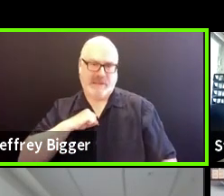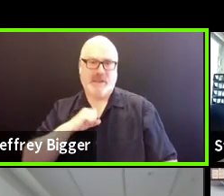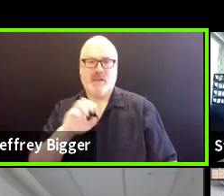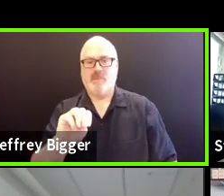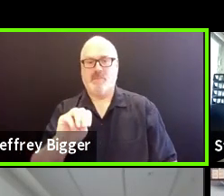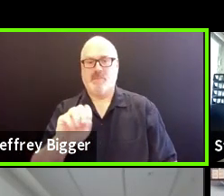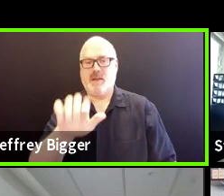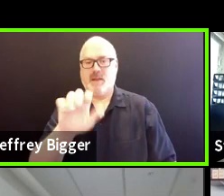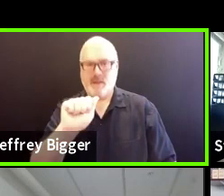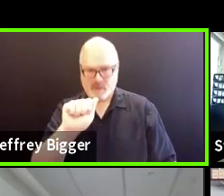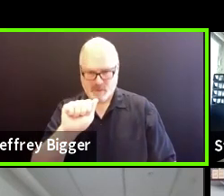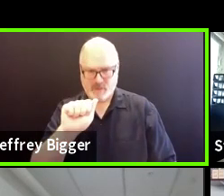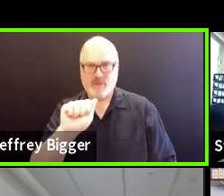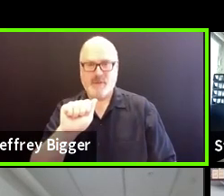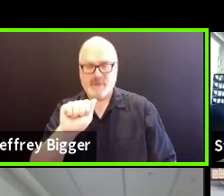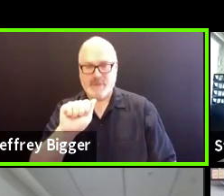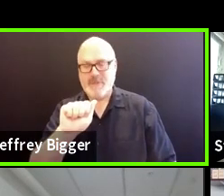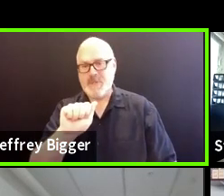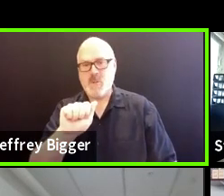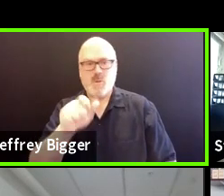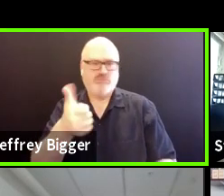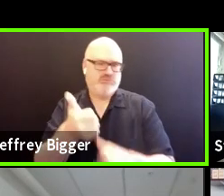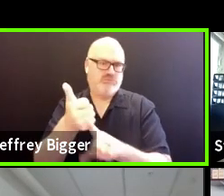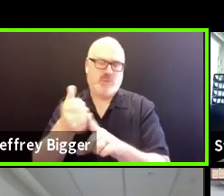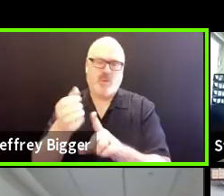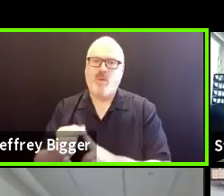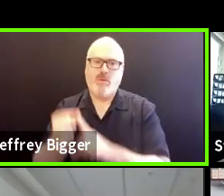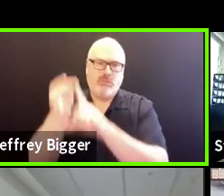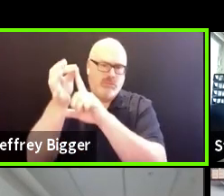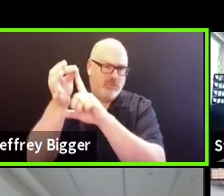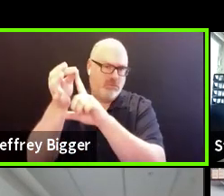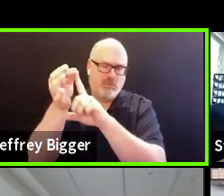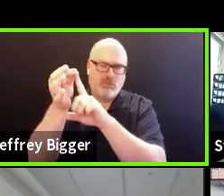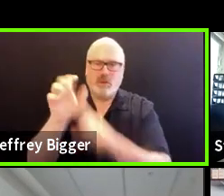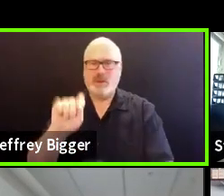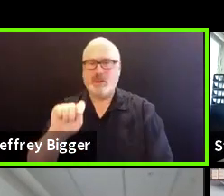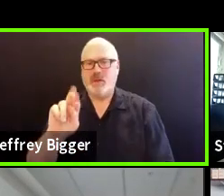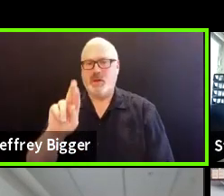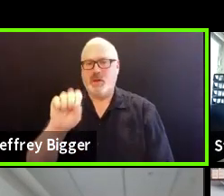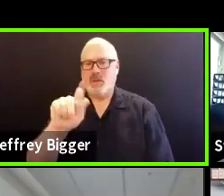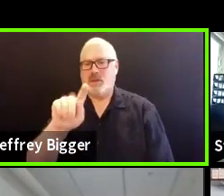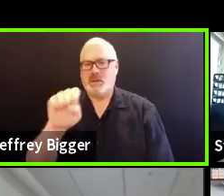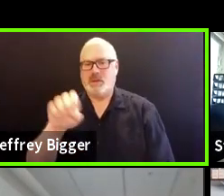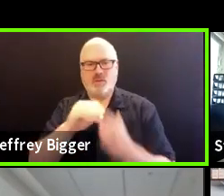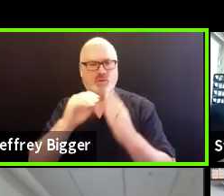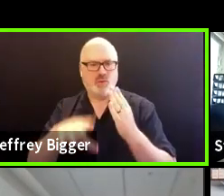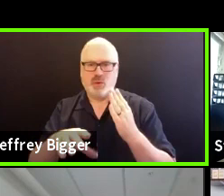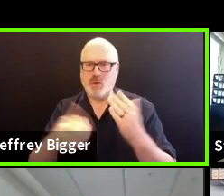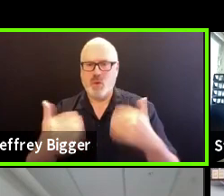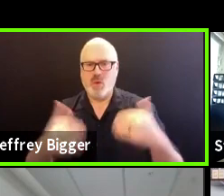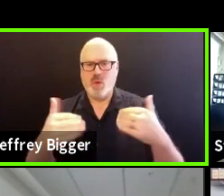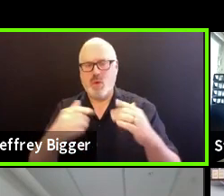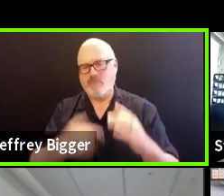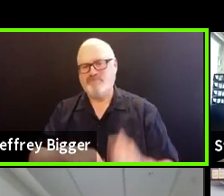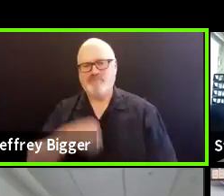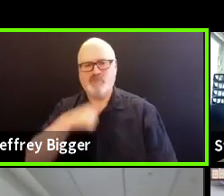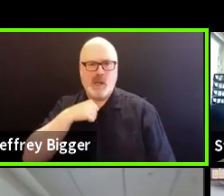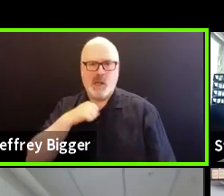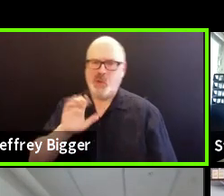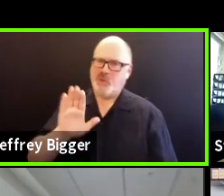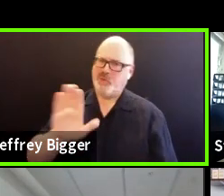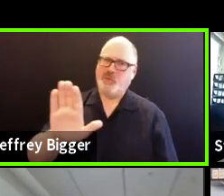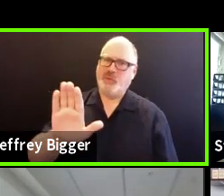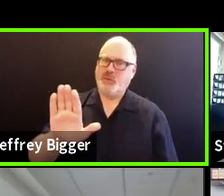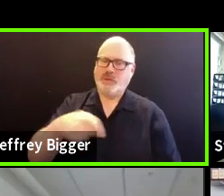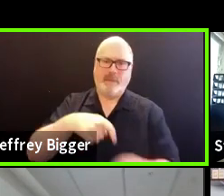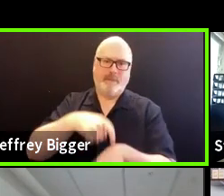Malika has been an exceptional trustee, and I've been exceptionally proud of her during her term as a